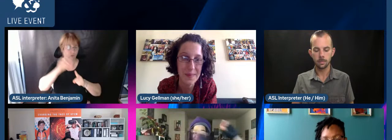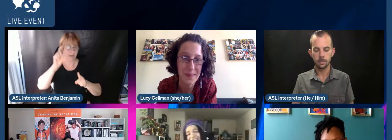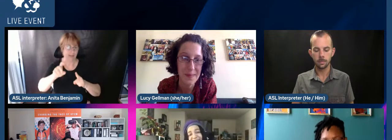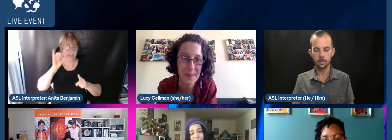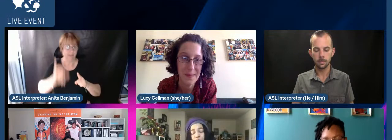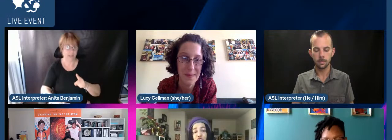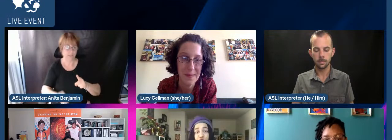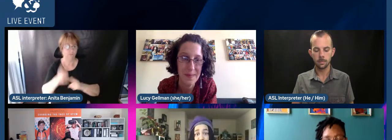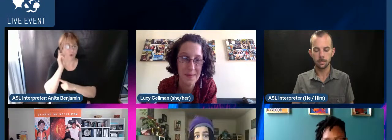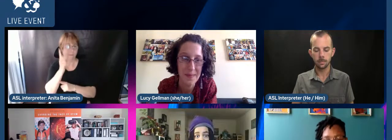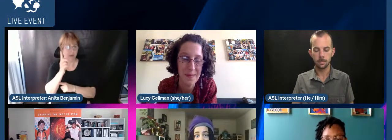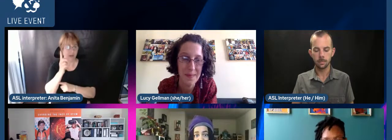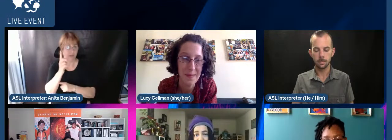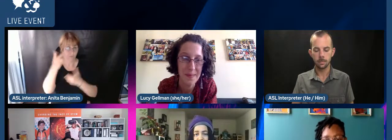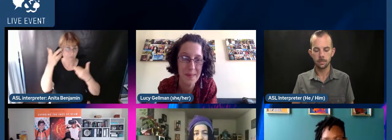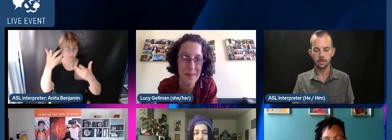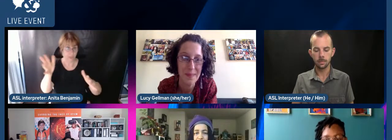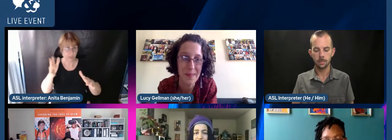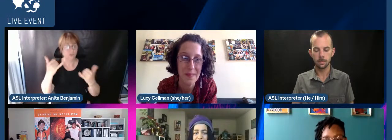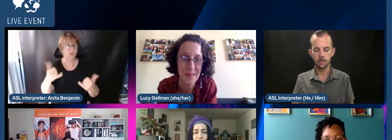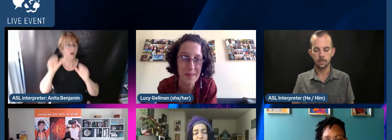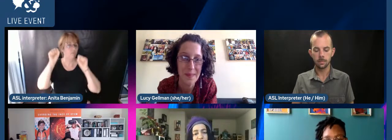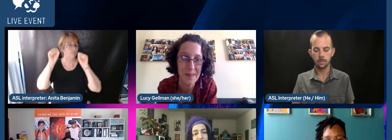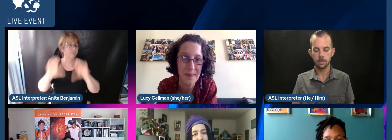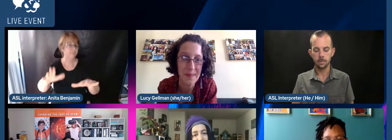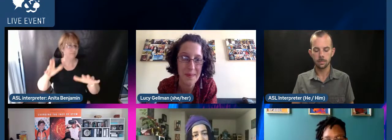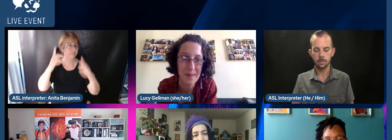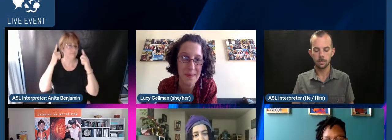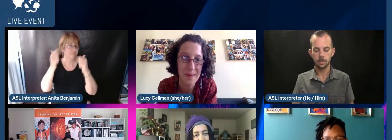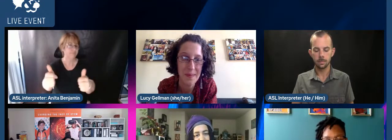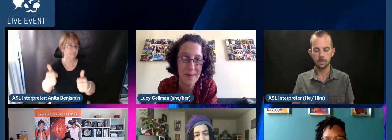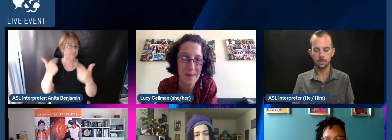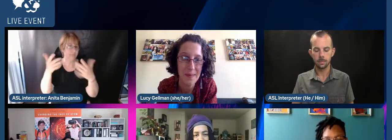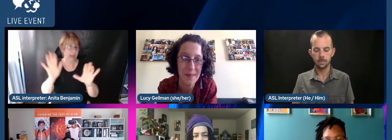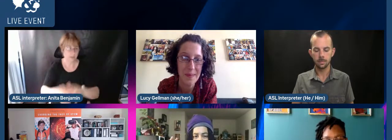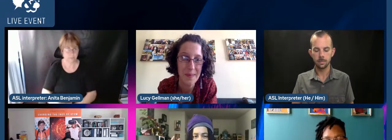minute, they're dropping it. I